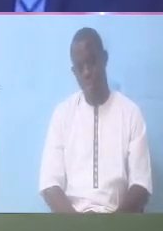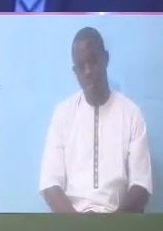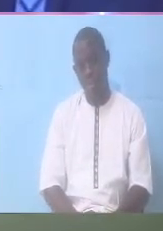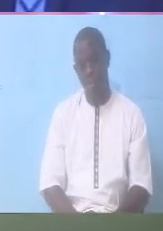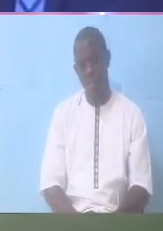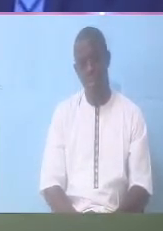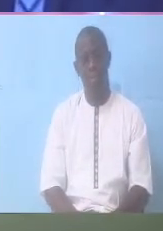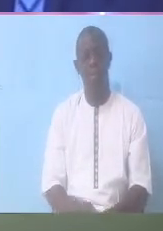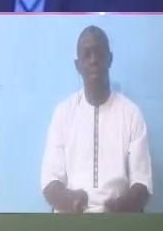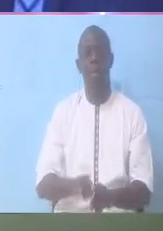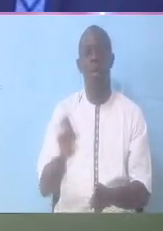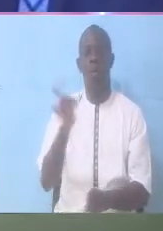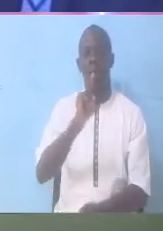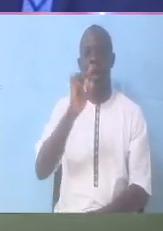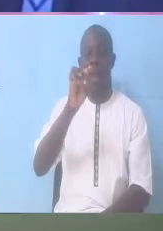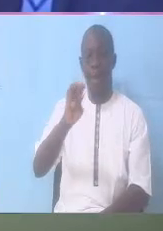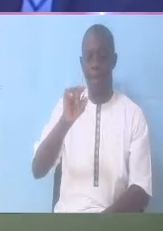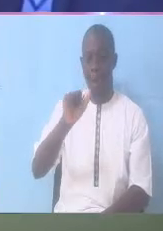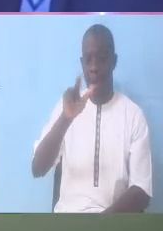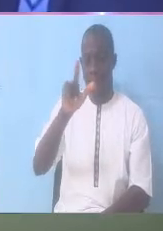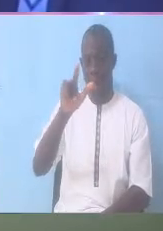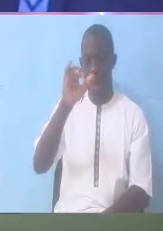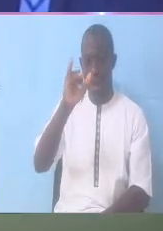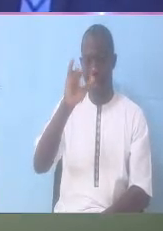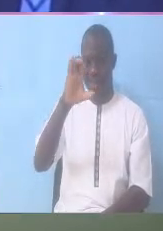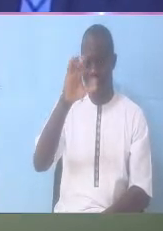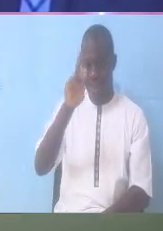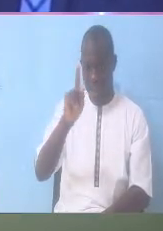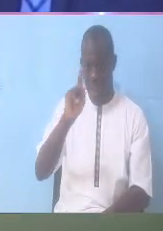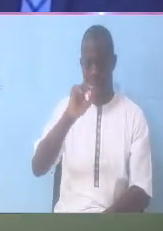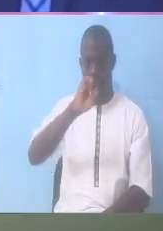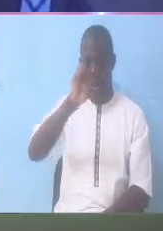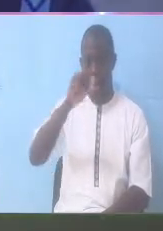What Malik Jatta said about me there, he is lying, sir.